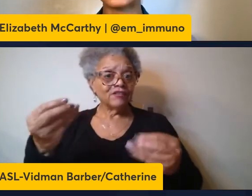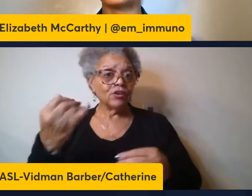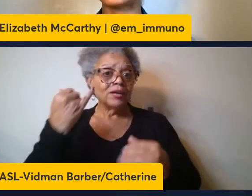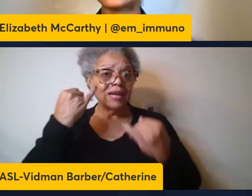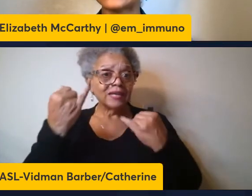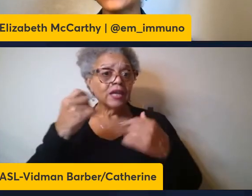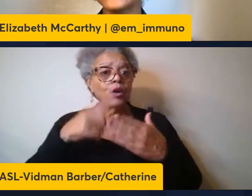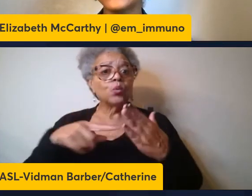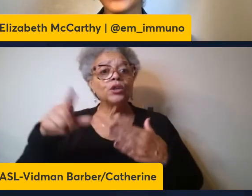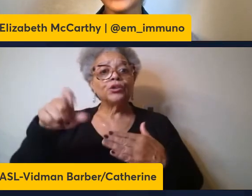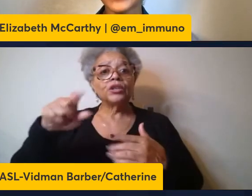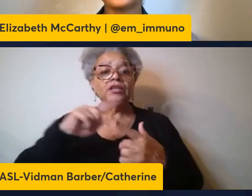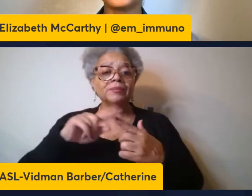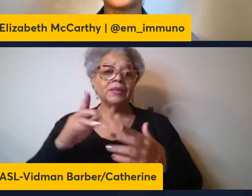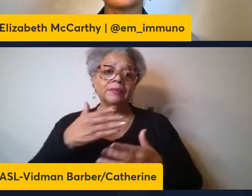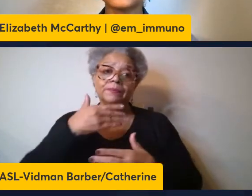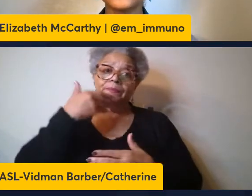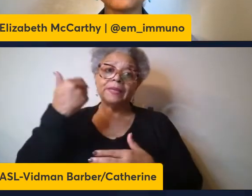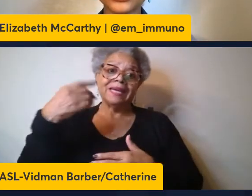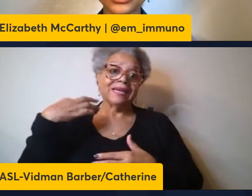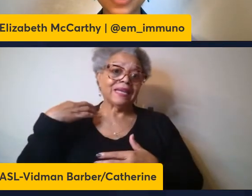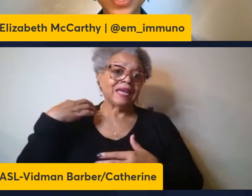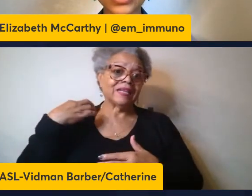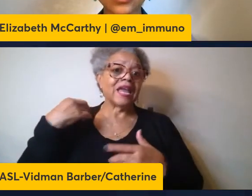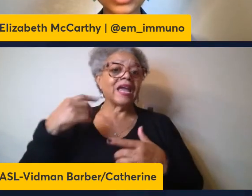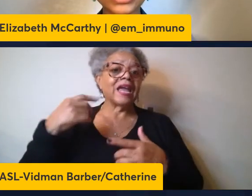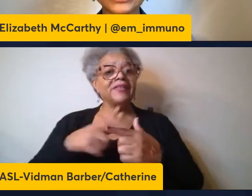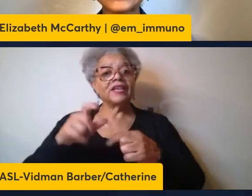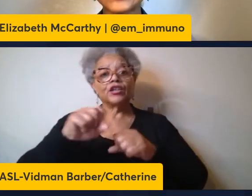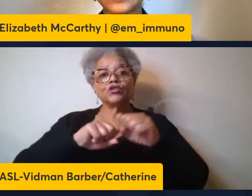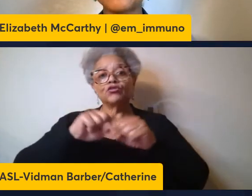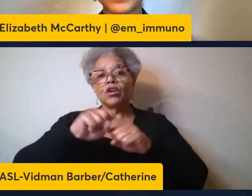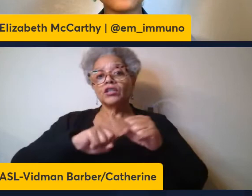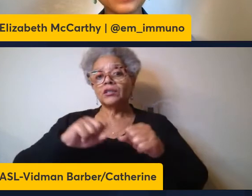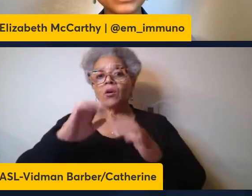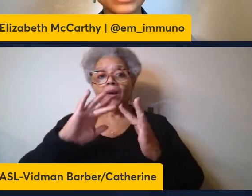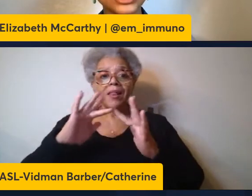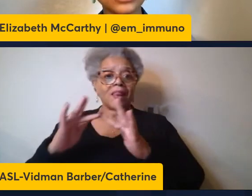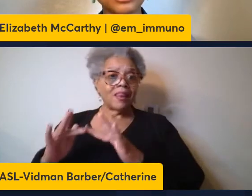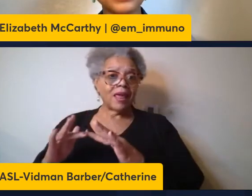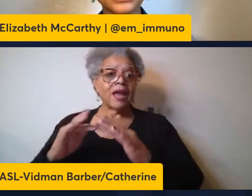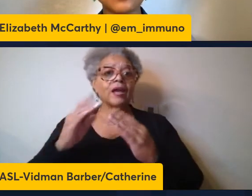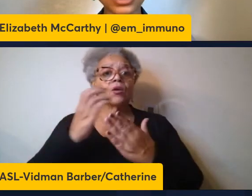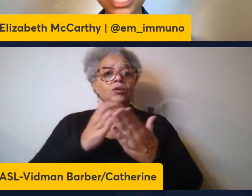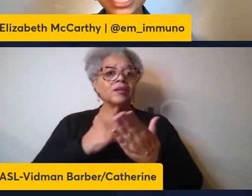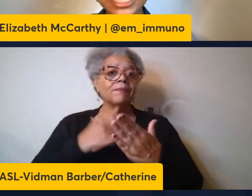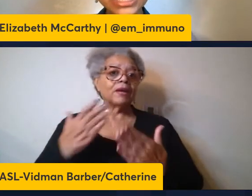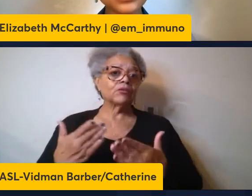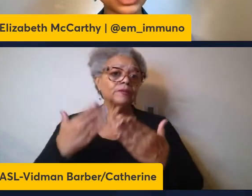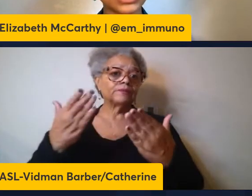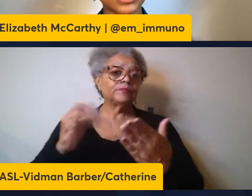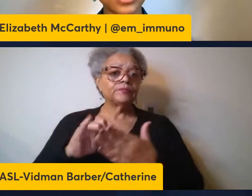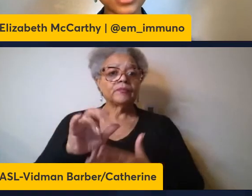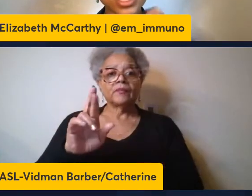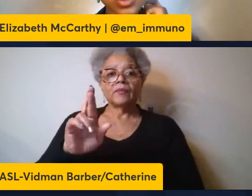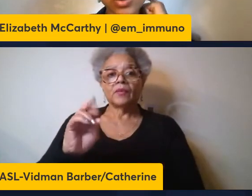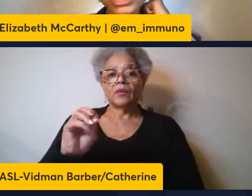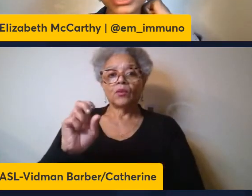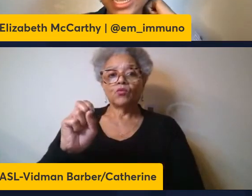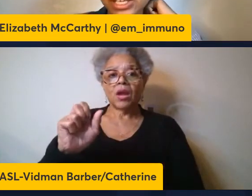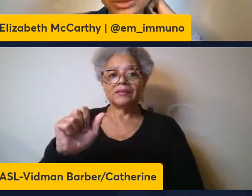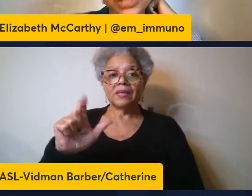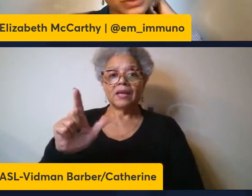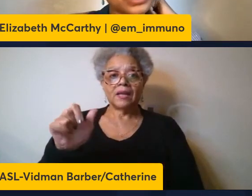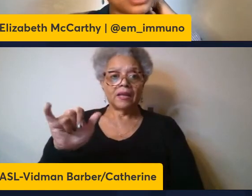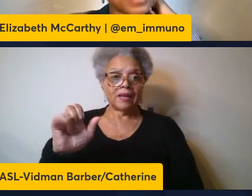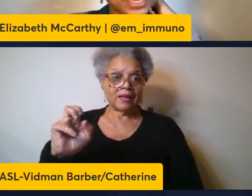need to be an ideal candidate. And then in terms of structured online courses, my recommendation would be Rosalind, which is the course